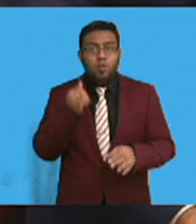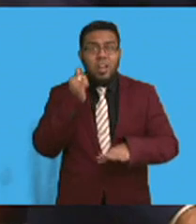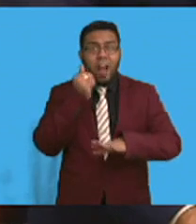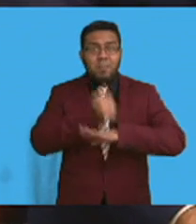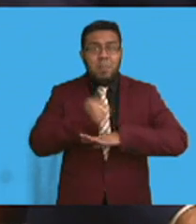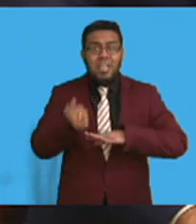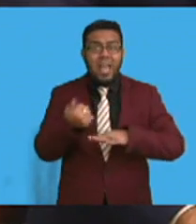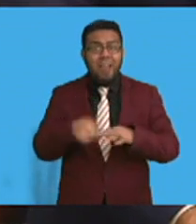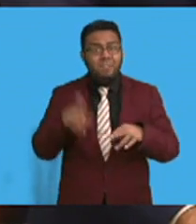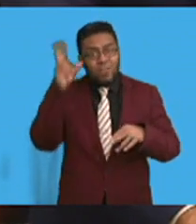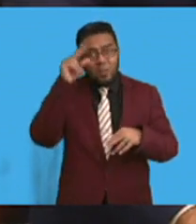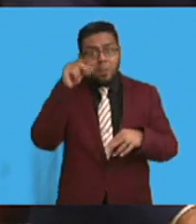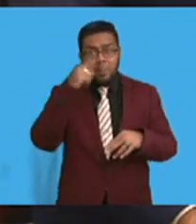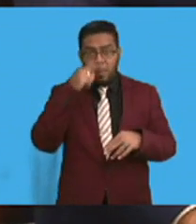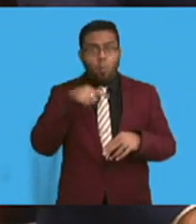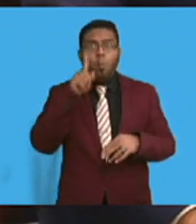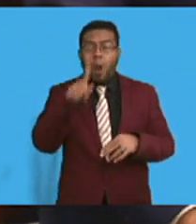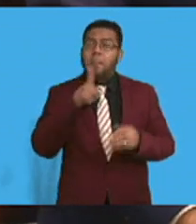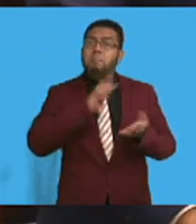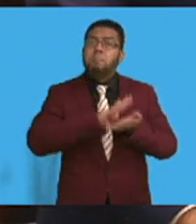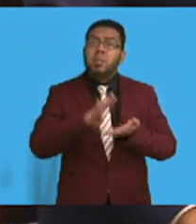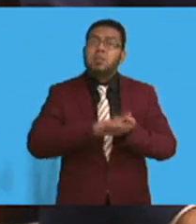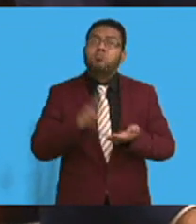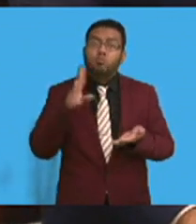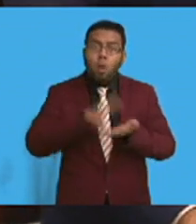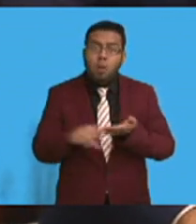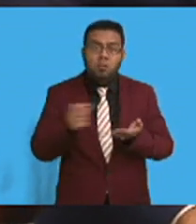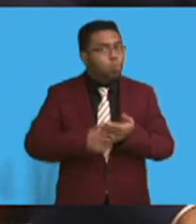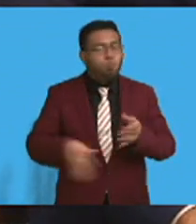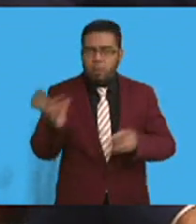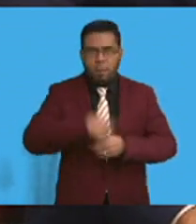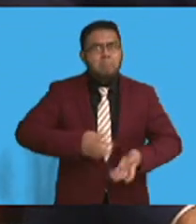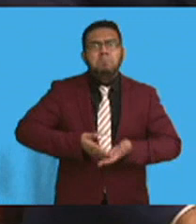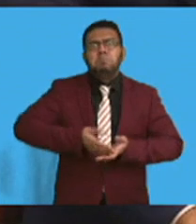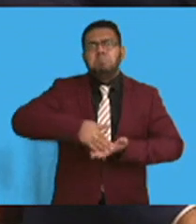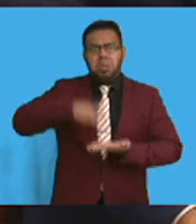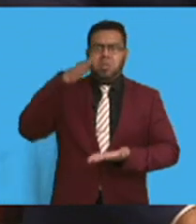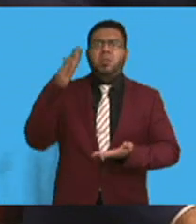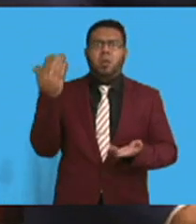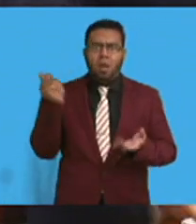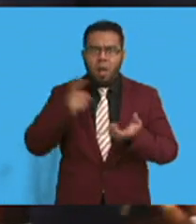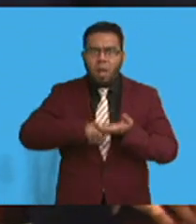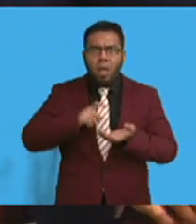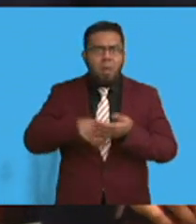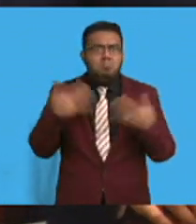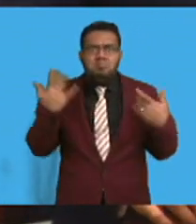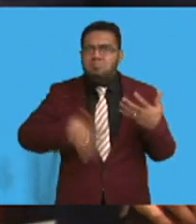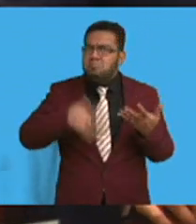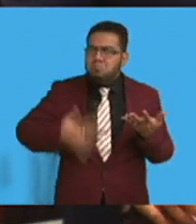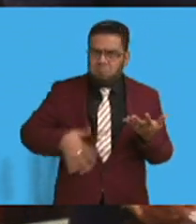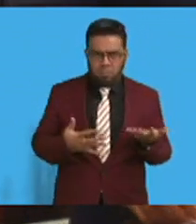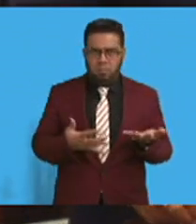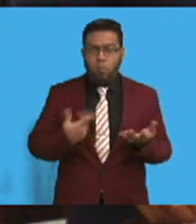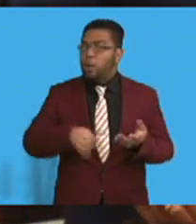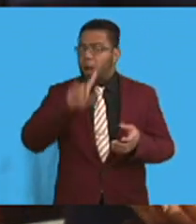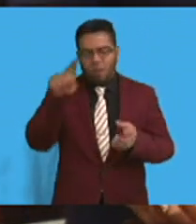from TC Winston was Fijian $1 billion in damages. That is a huge amount, and that is not a cost Fiji can afford to pay in